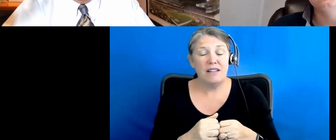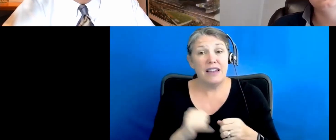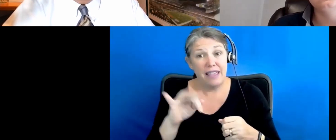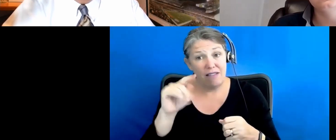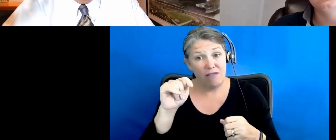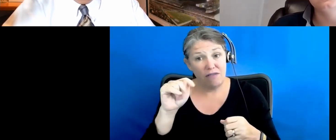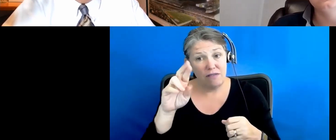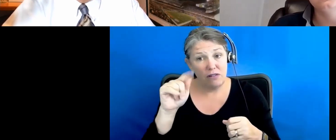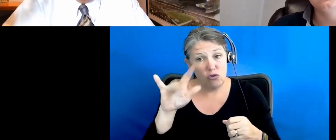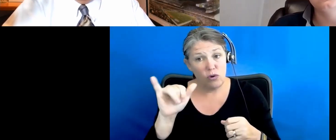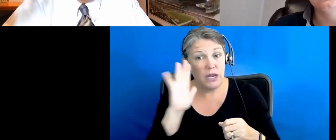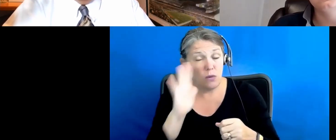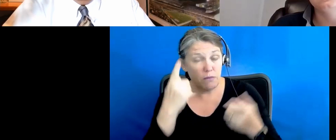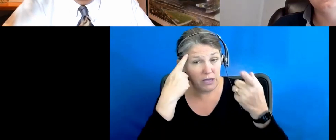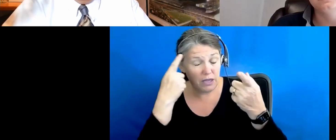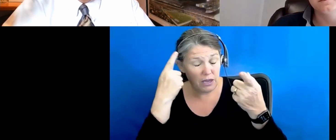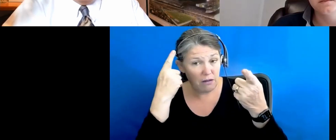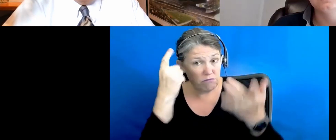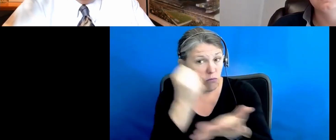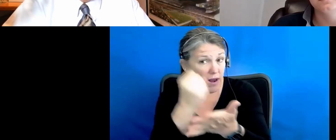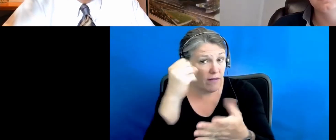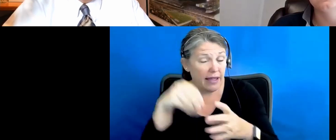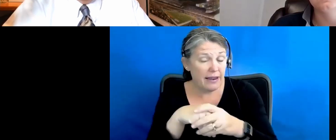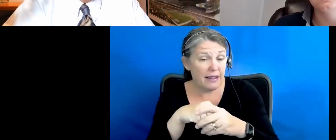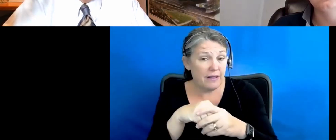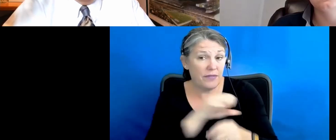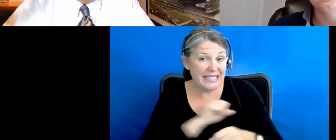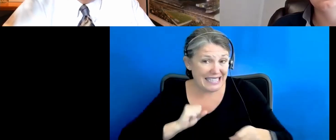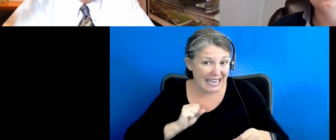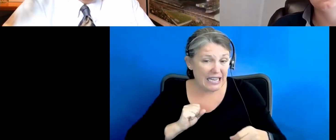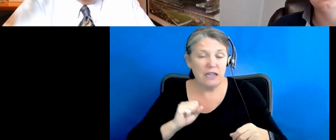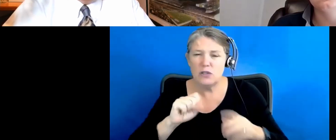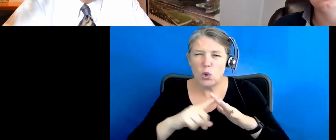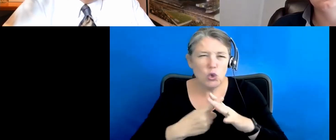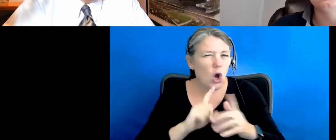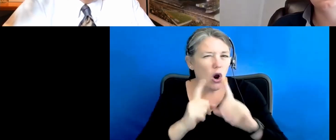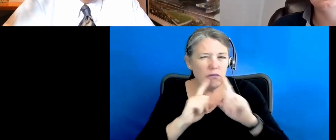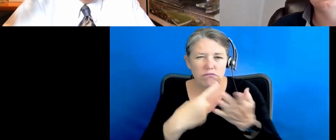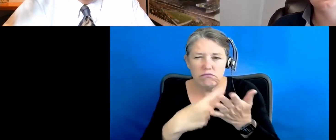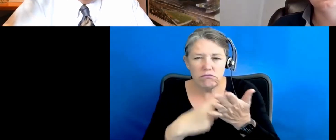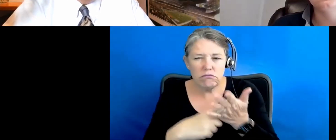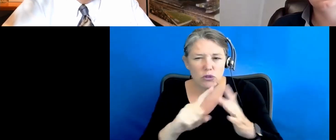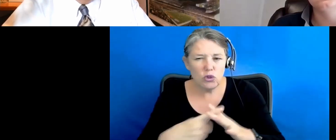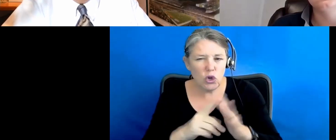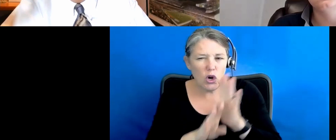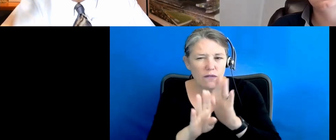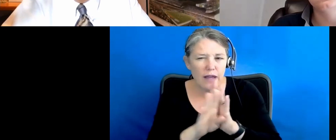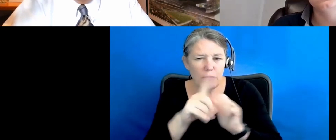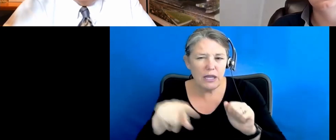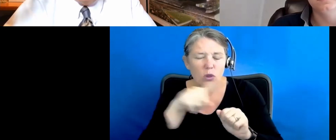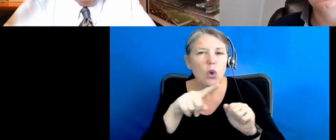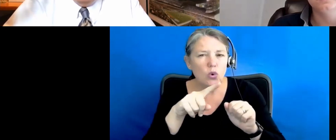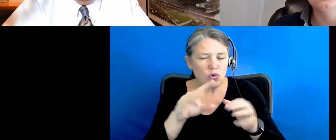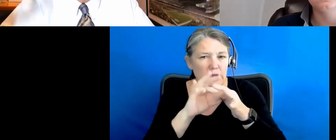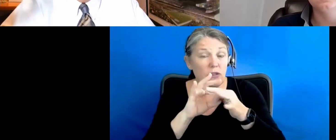be ratified in the Senate. So start having those conversations if you haven't. Start developing those relationships. It's going to